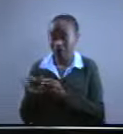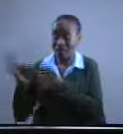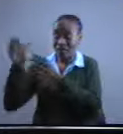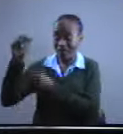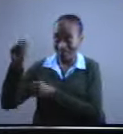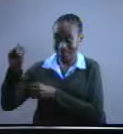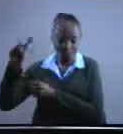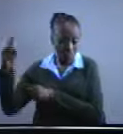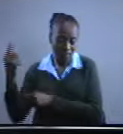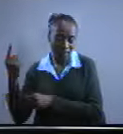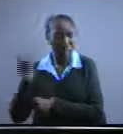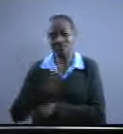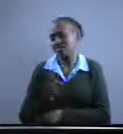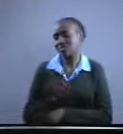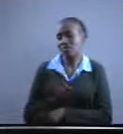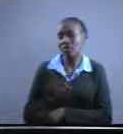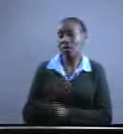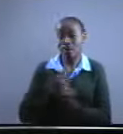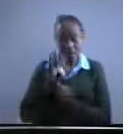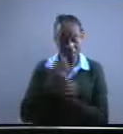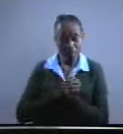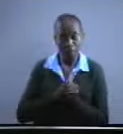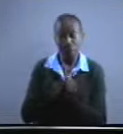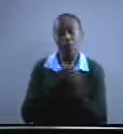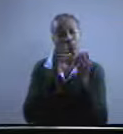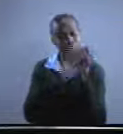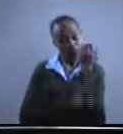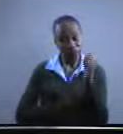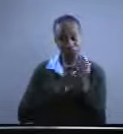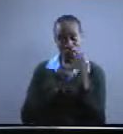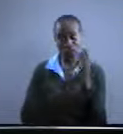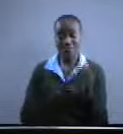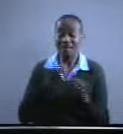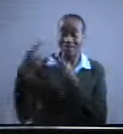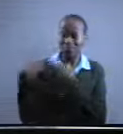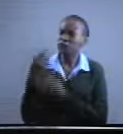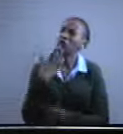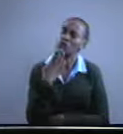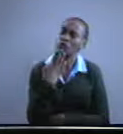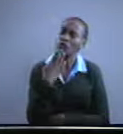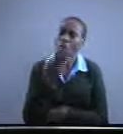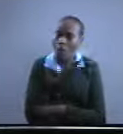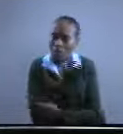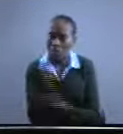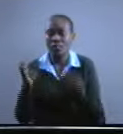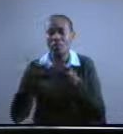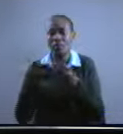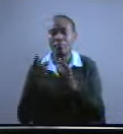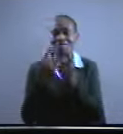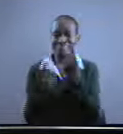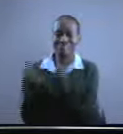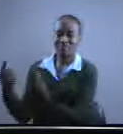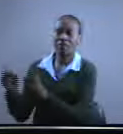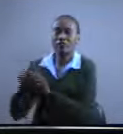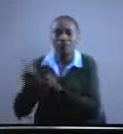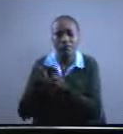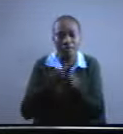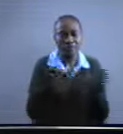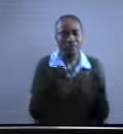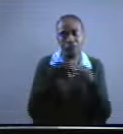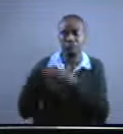party. Constitutionally speaking, that responsibility rests with all members individually and